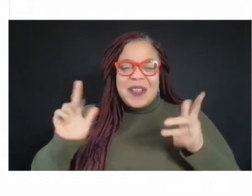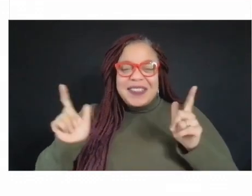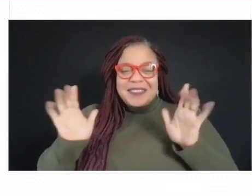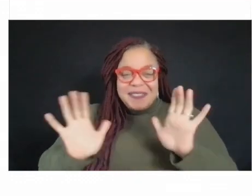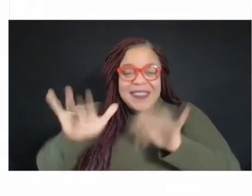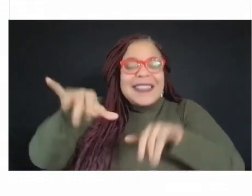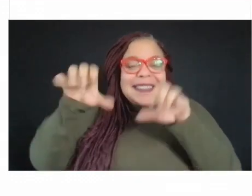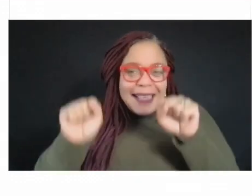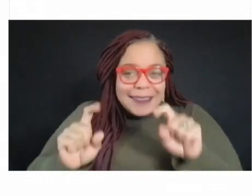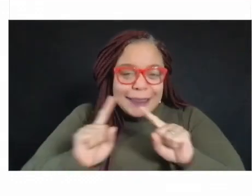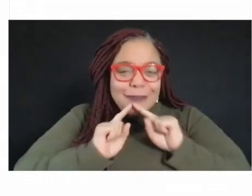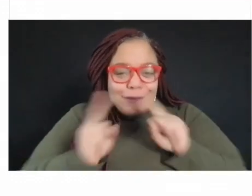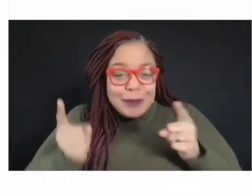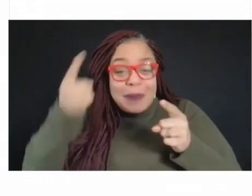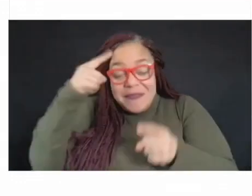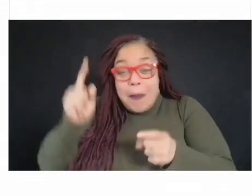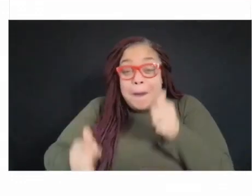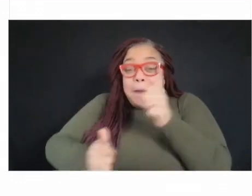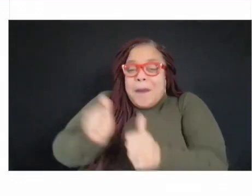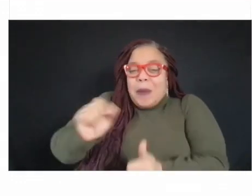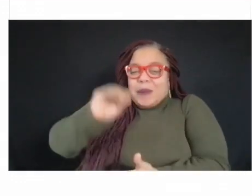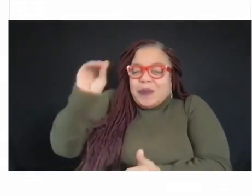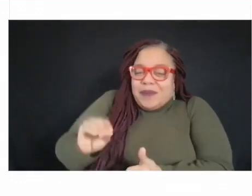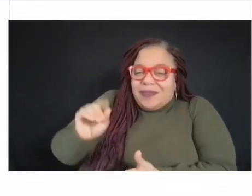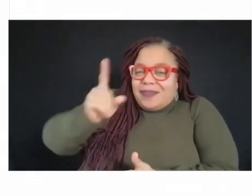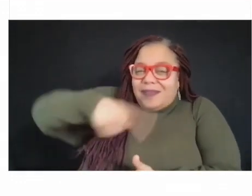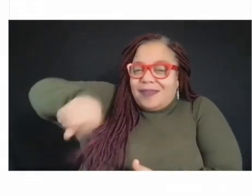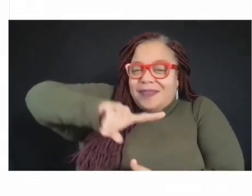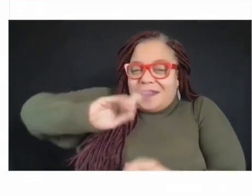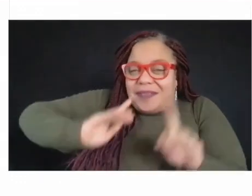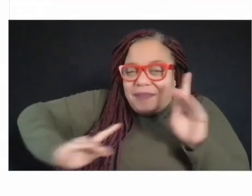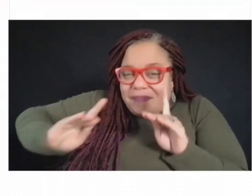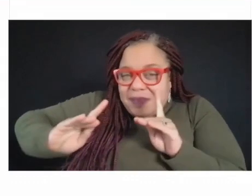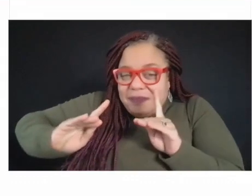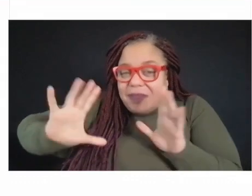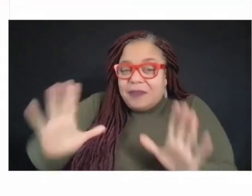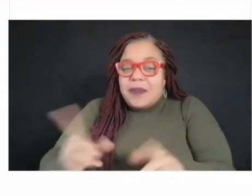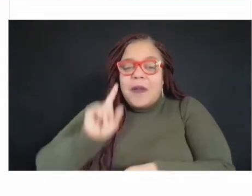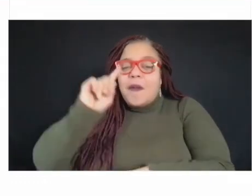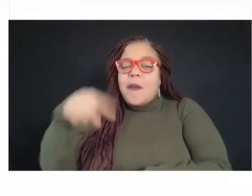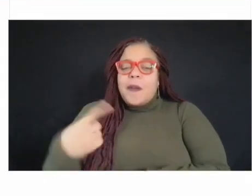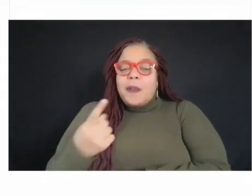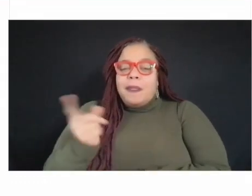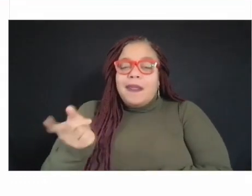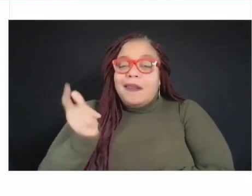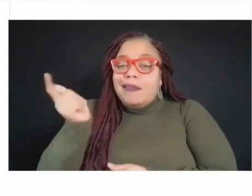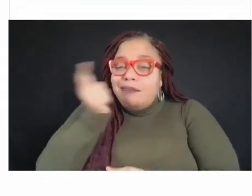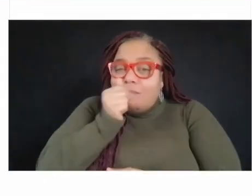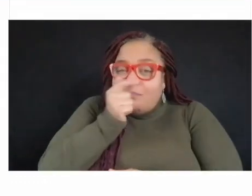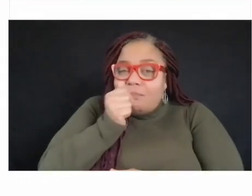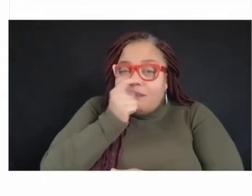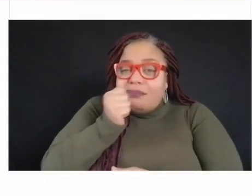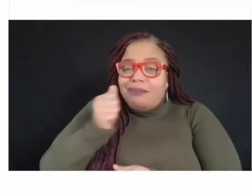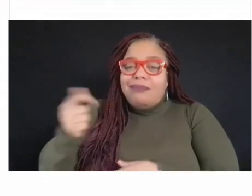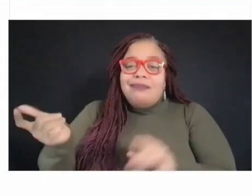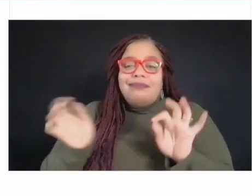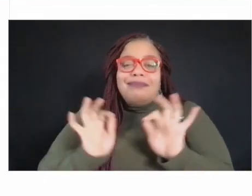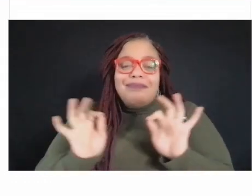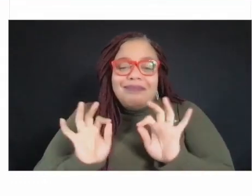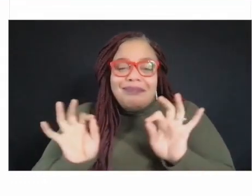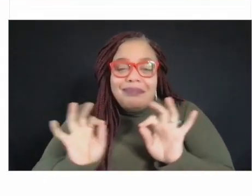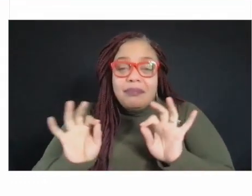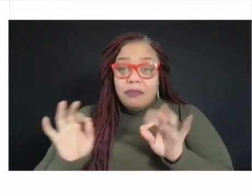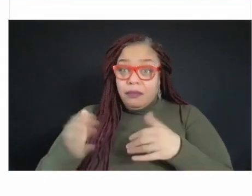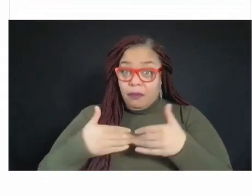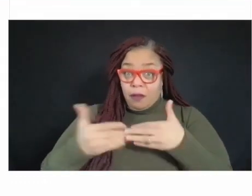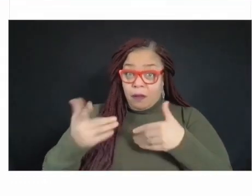vast majority of people that it's just a cold. However, you may end up with long haul symptoms that make you sick